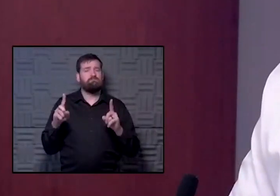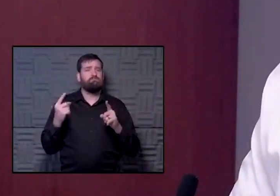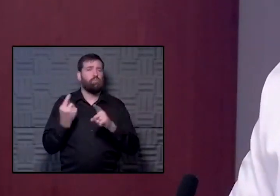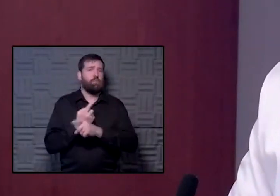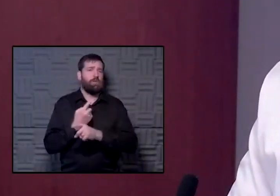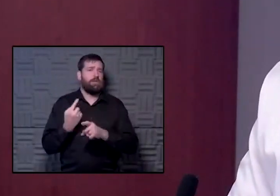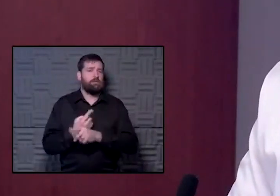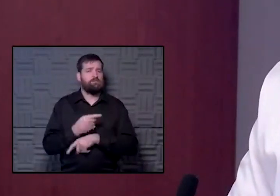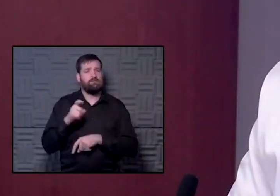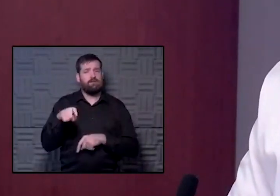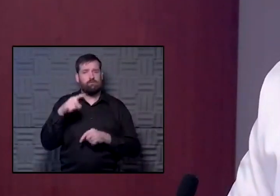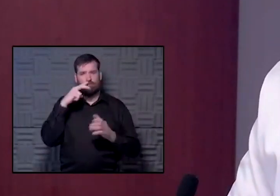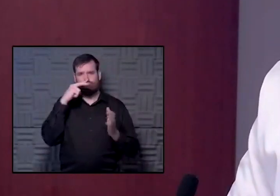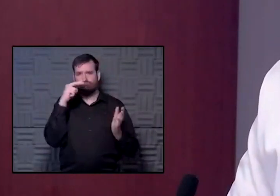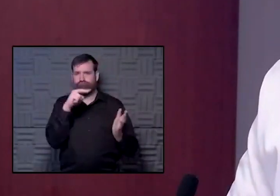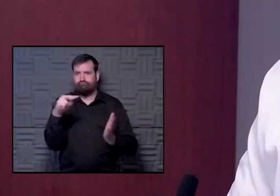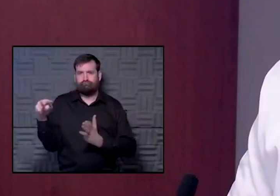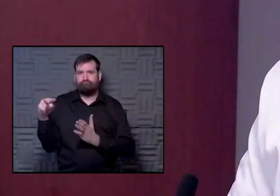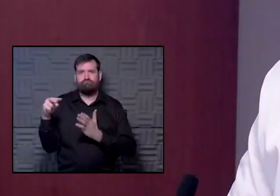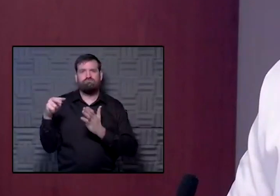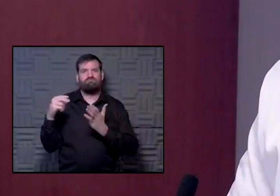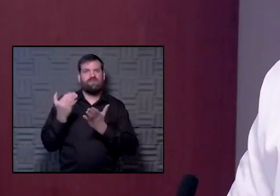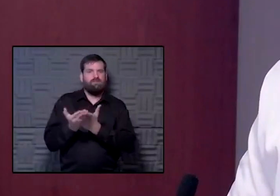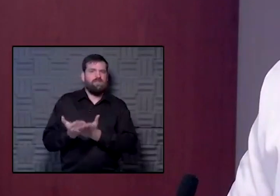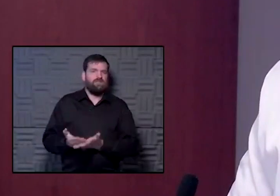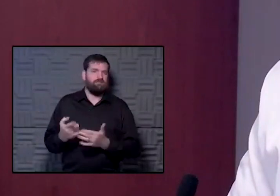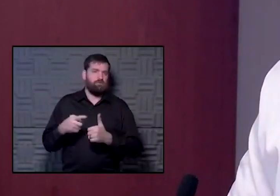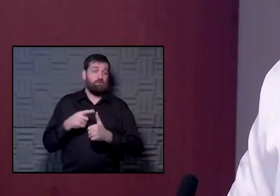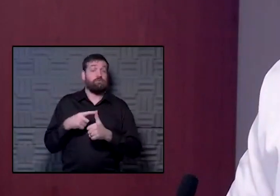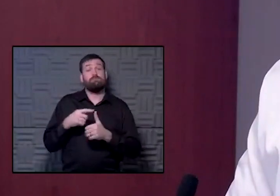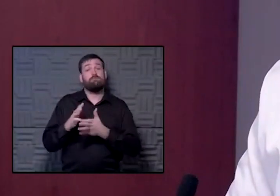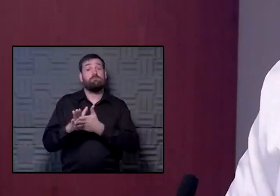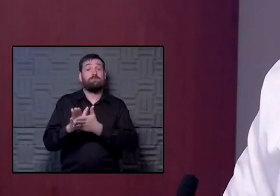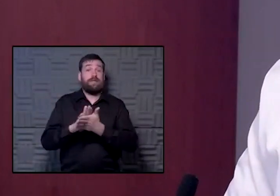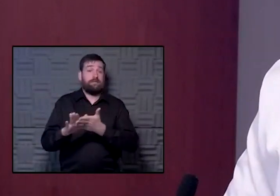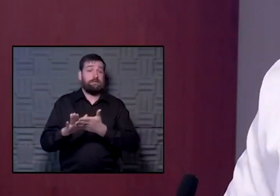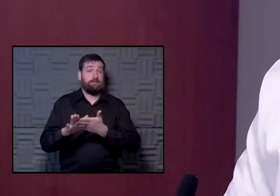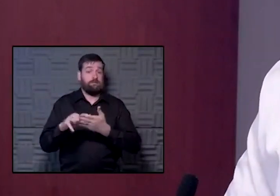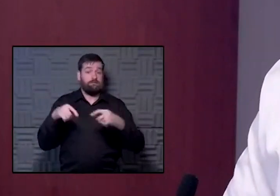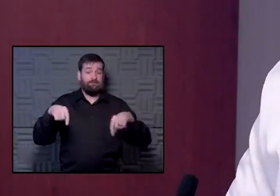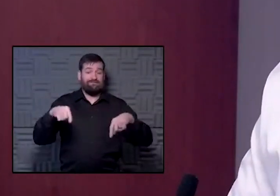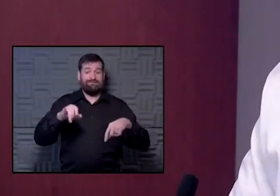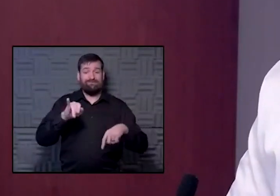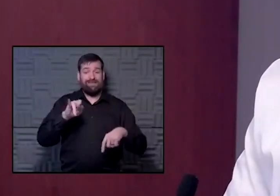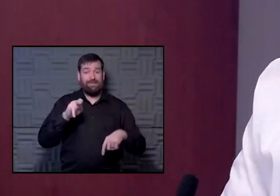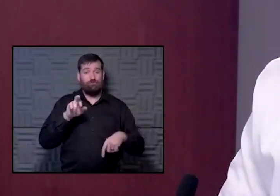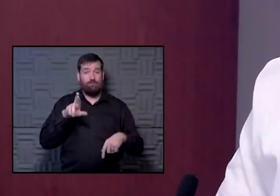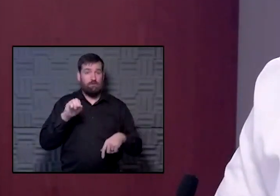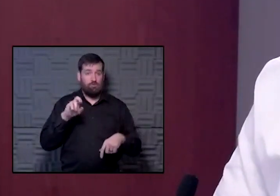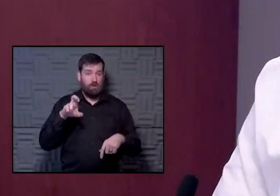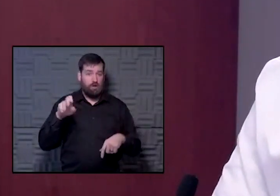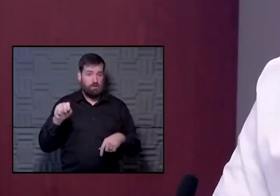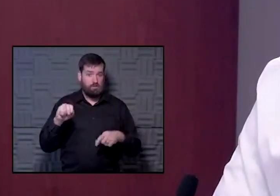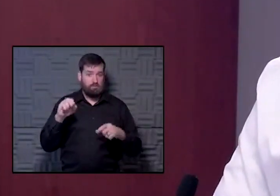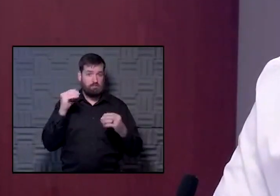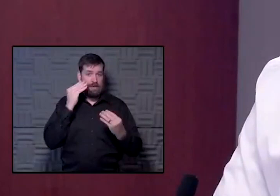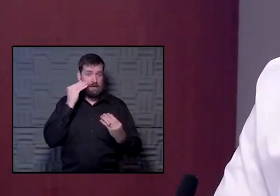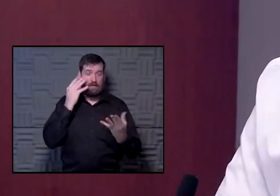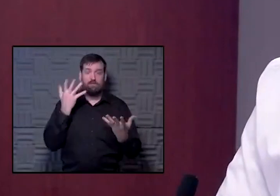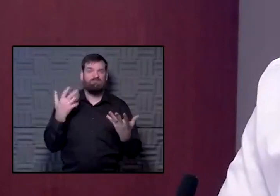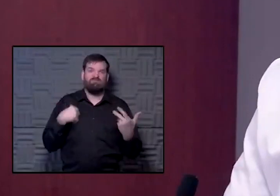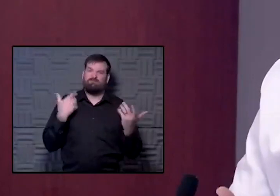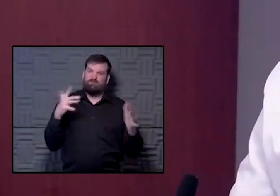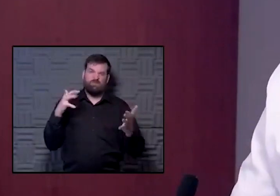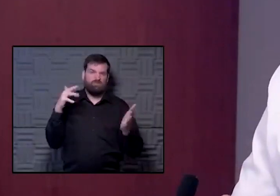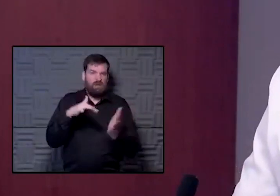We need to look at the preliminary evidence. The nice thing about this interferon beta, we've actually have been studying it for a